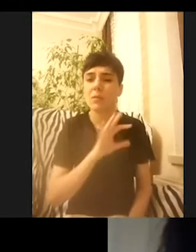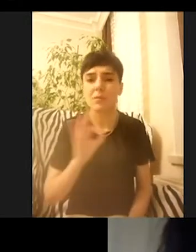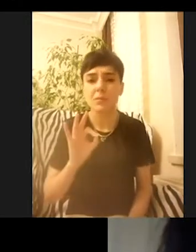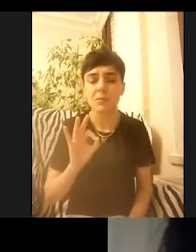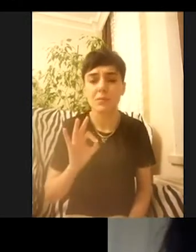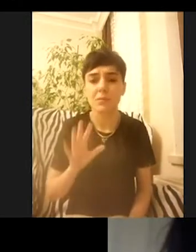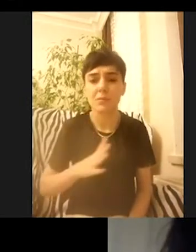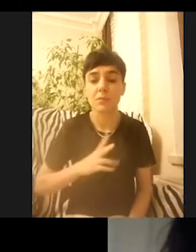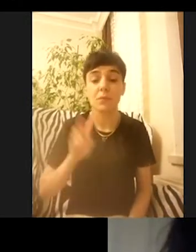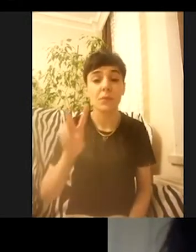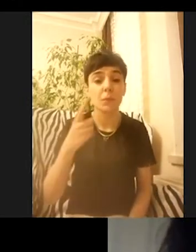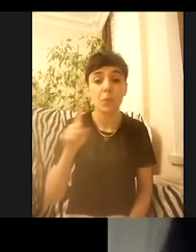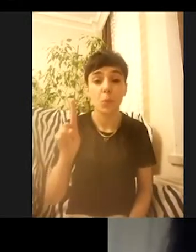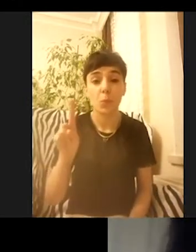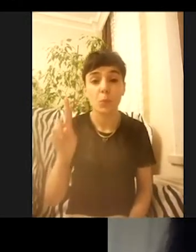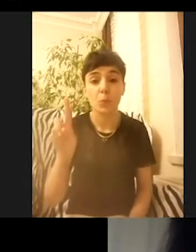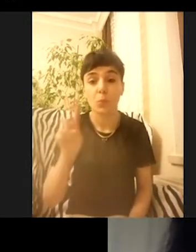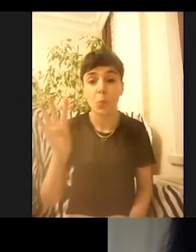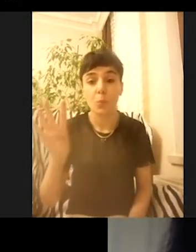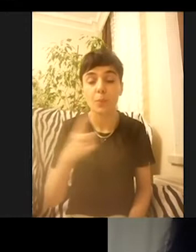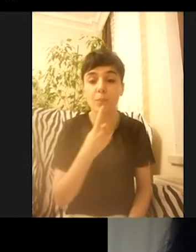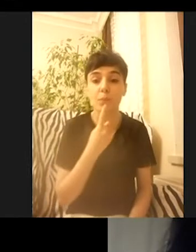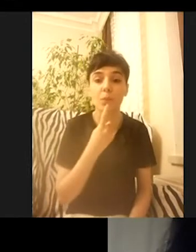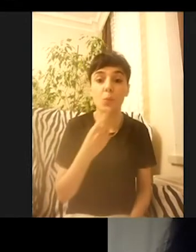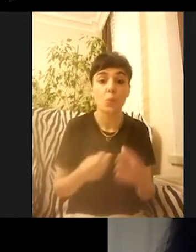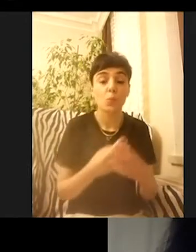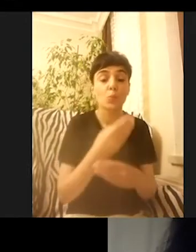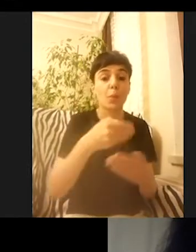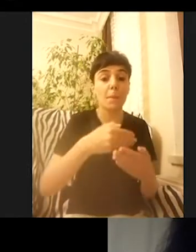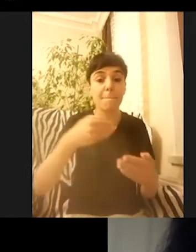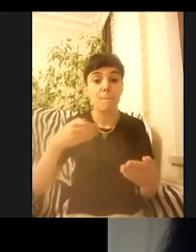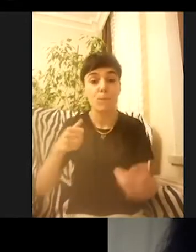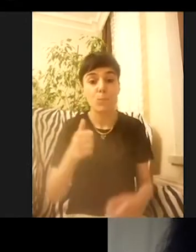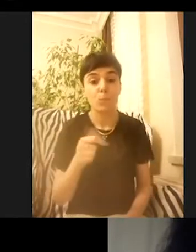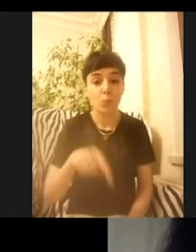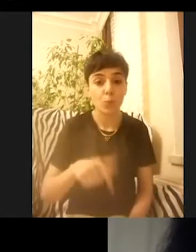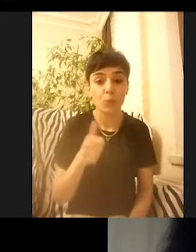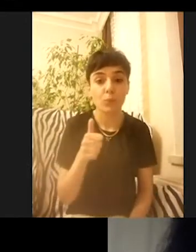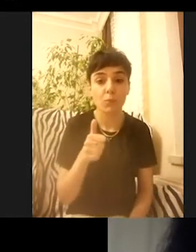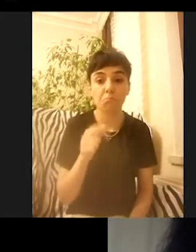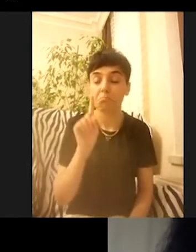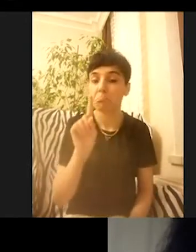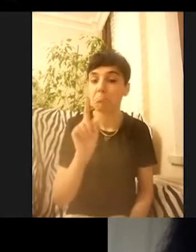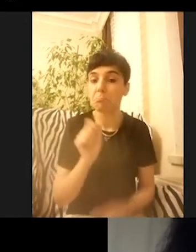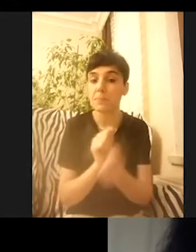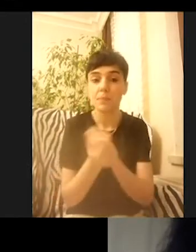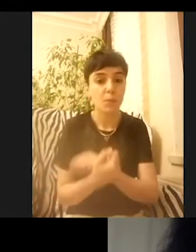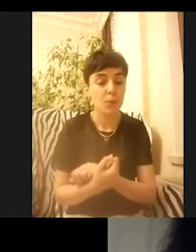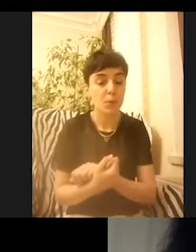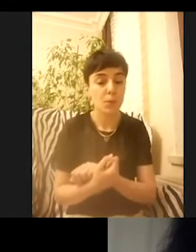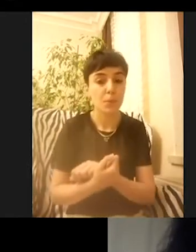But would you say that this is true, or would you say that there's a change, a shift that really made this ban